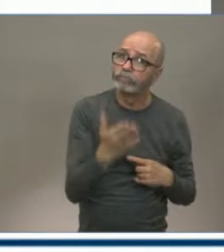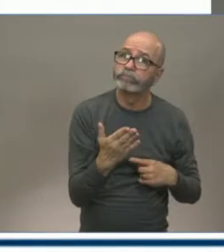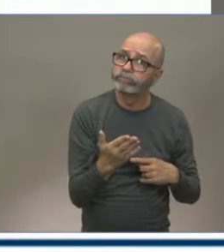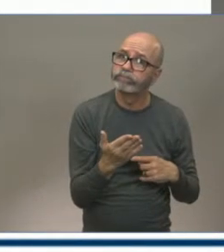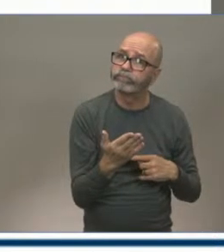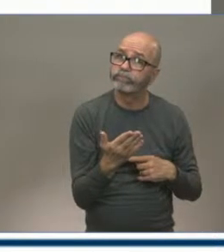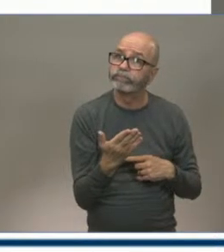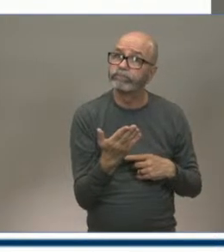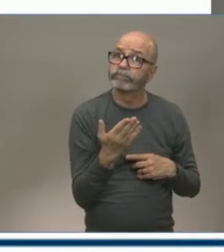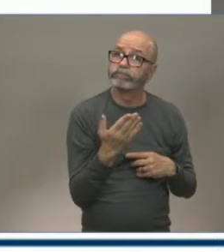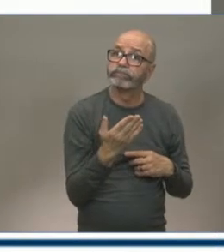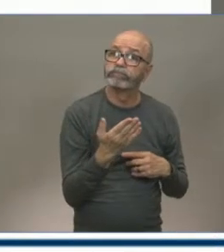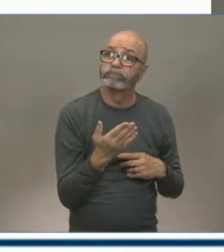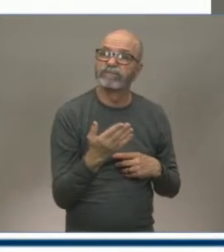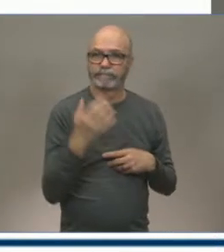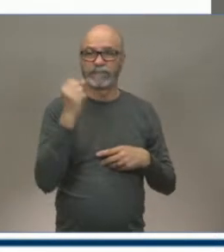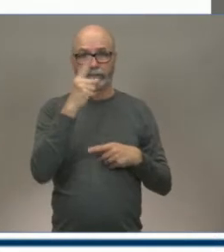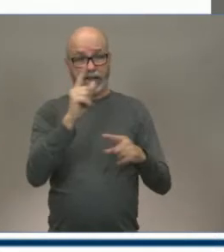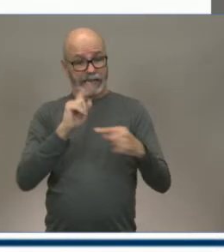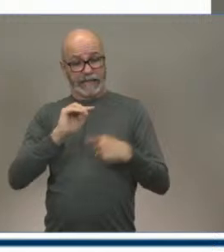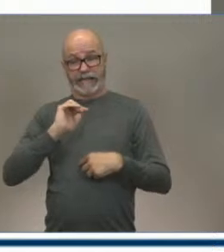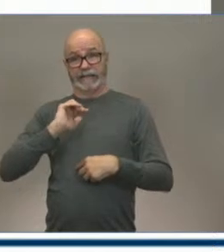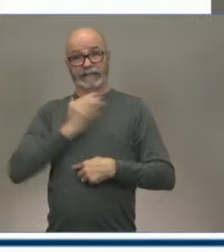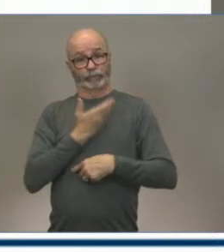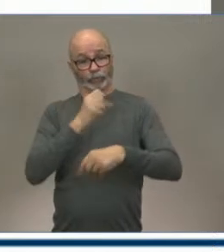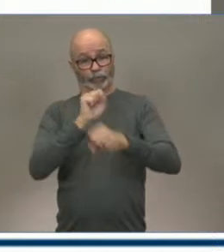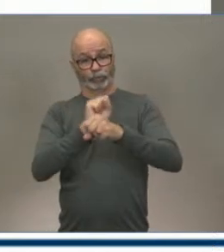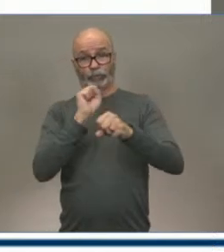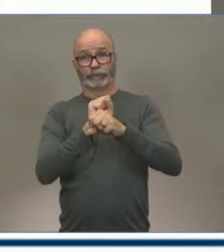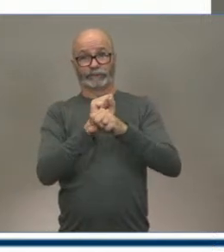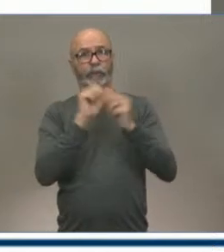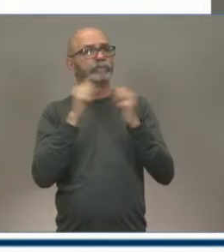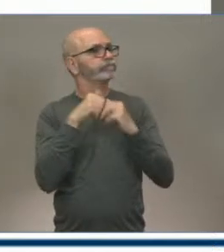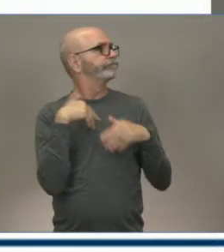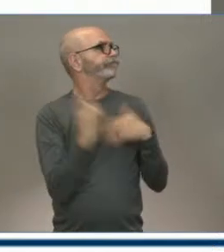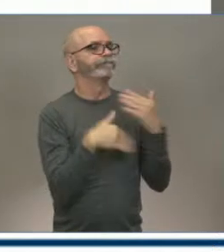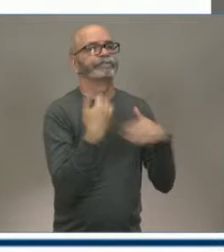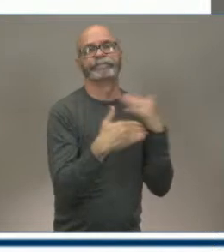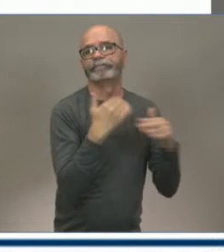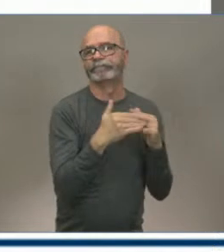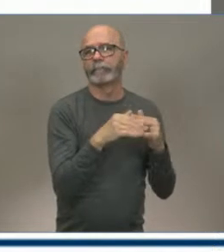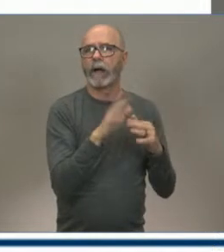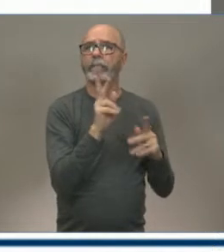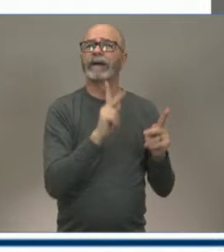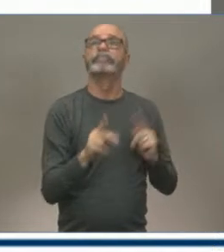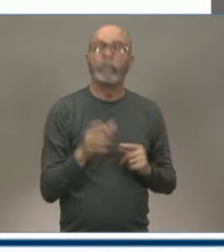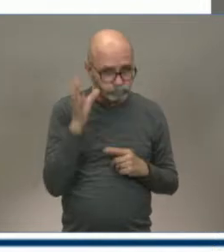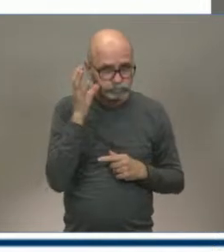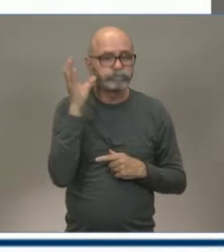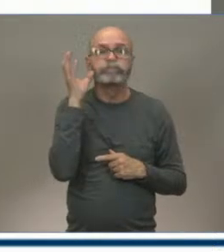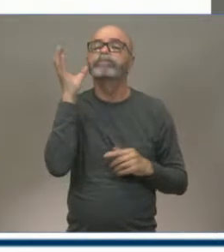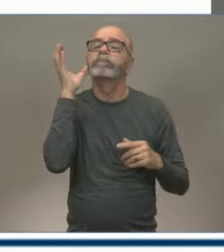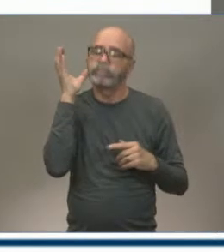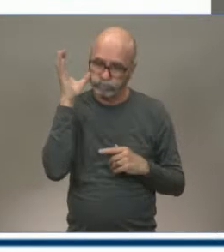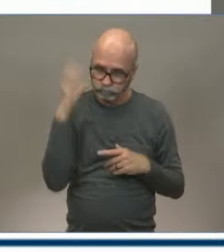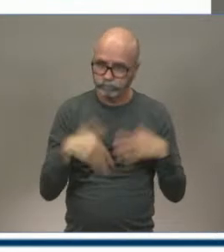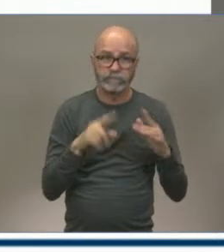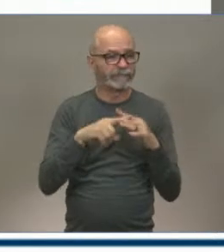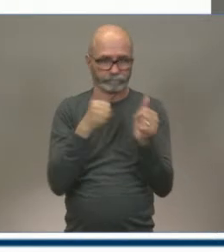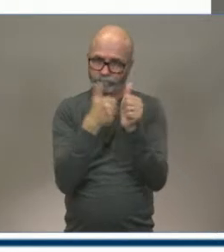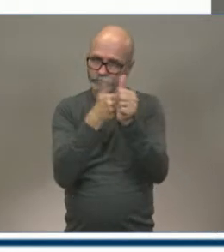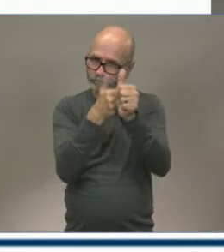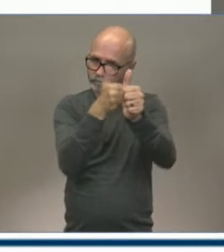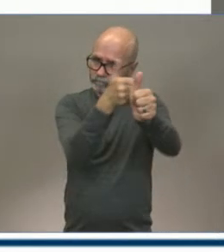the work we're doing to develop procedures and protocols, people are trying to move that along as fast as